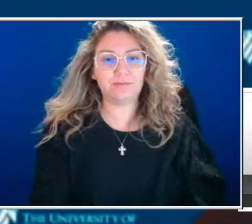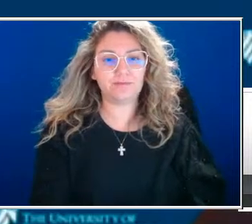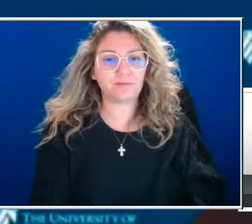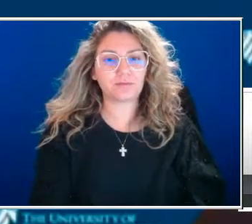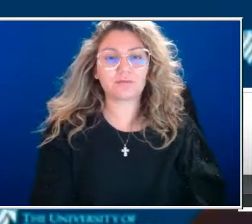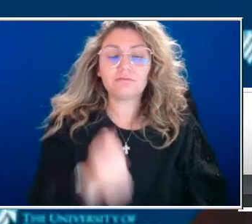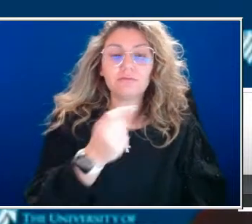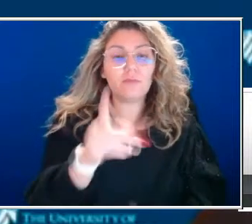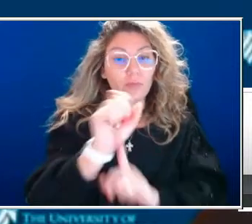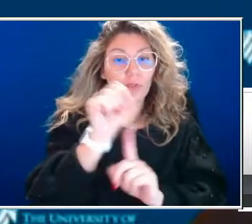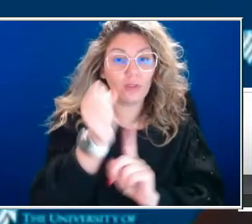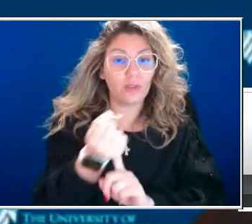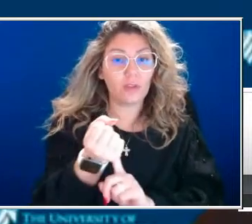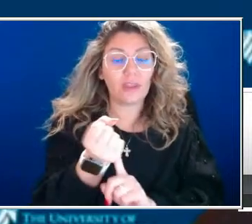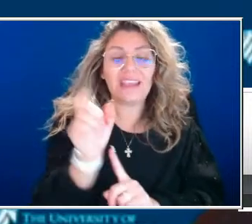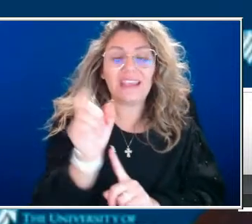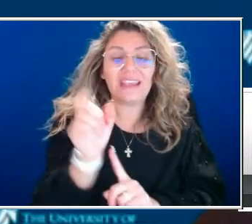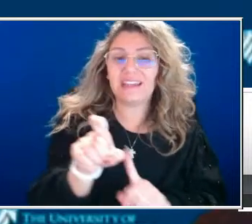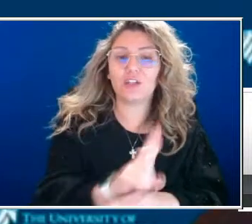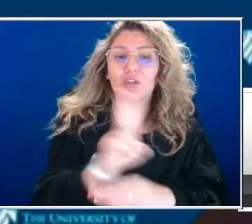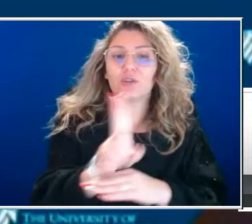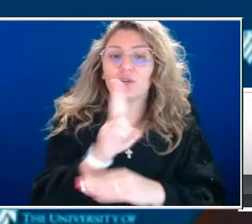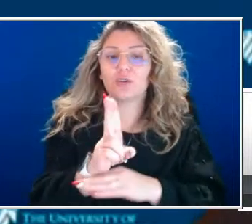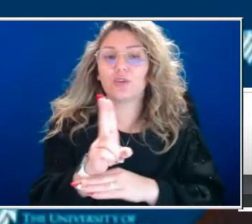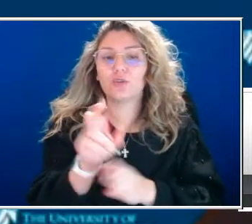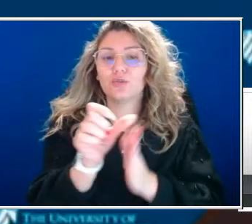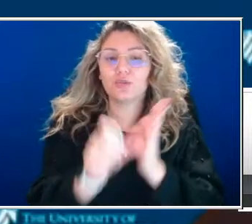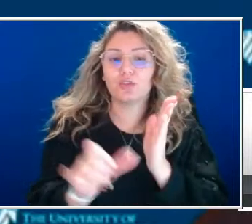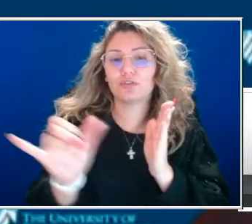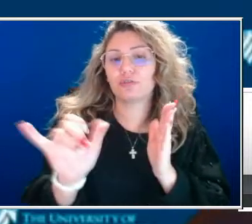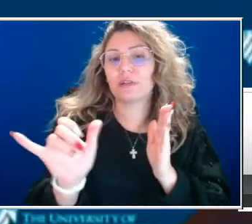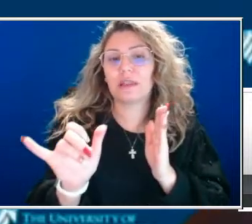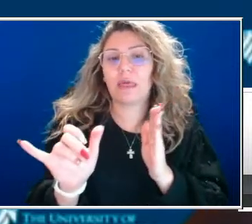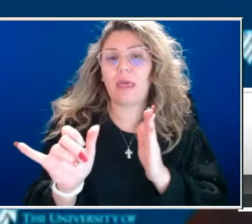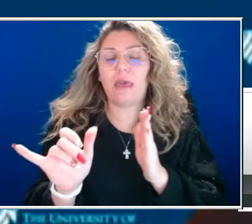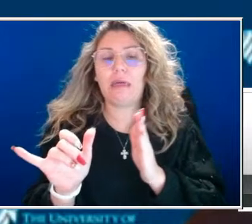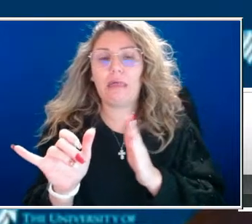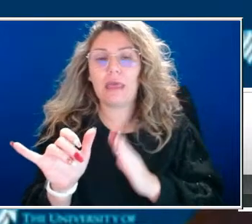you also need to use surgery for things like those necrotizing